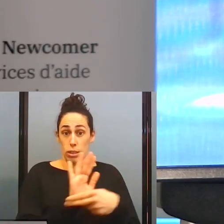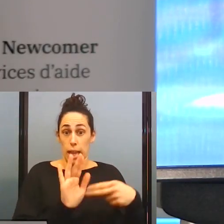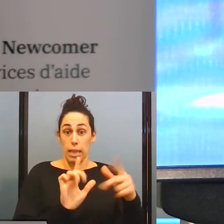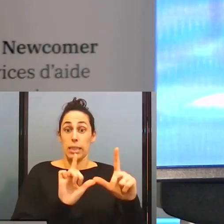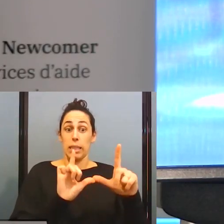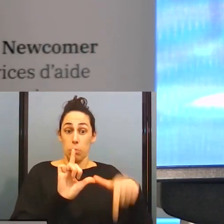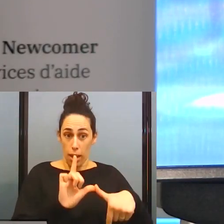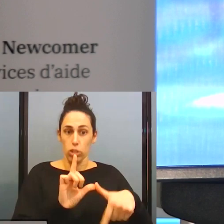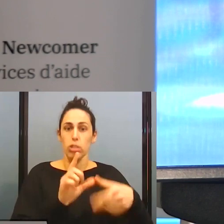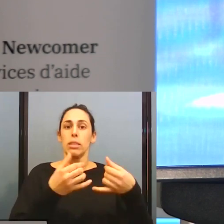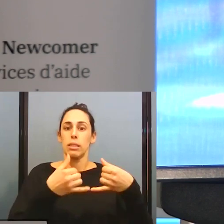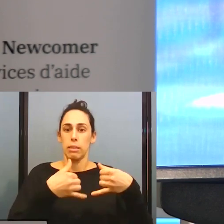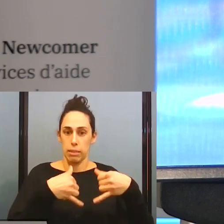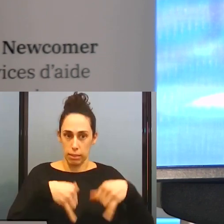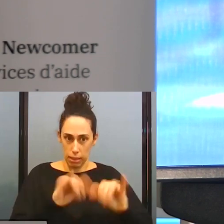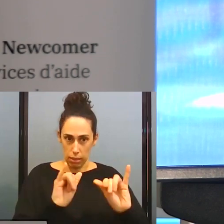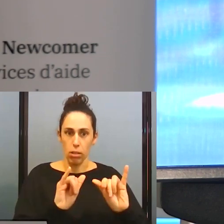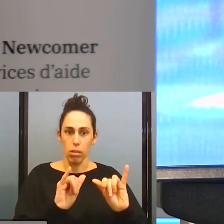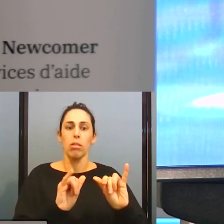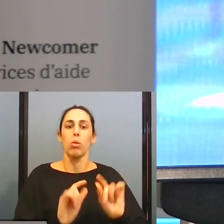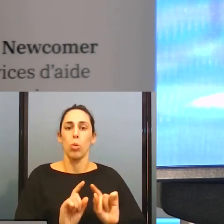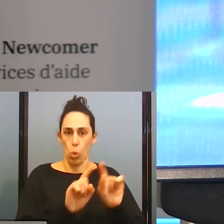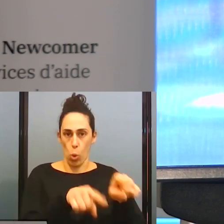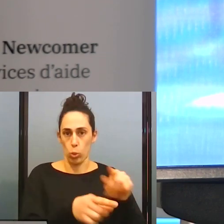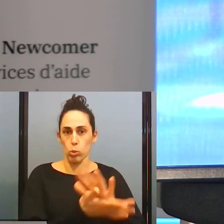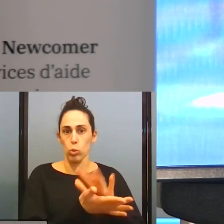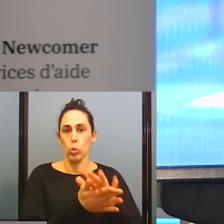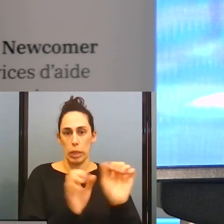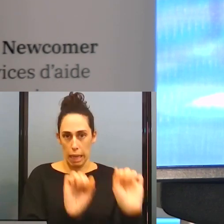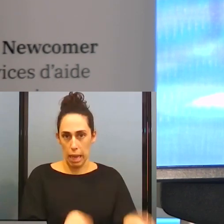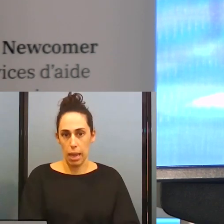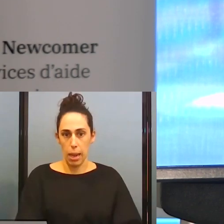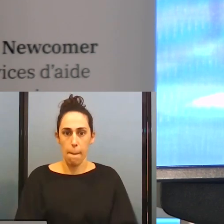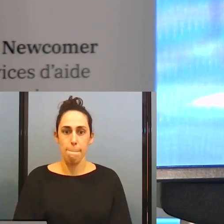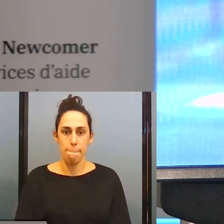Awesome. Is there funding available for those who